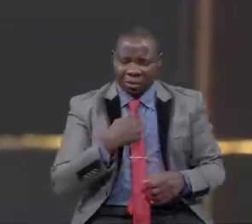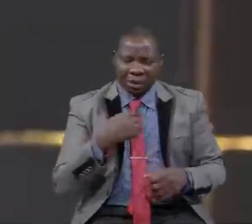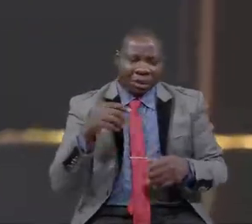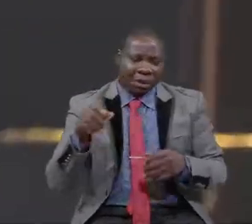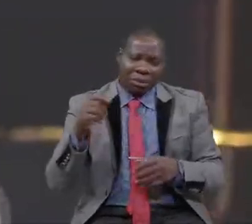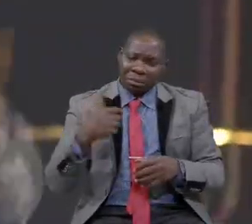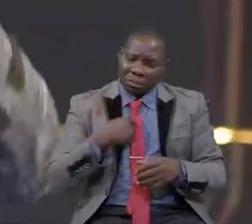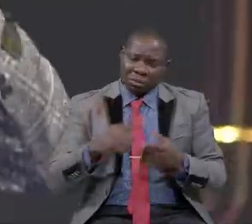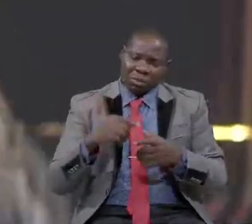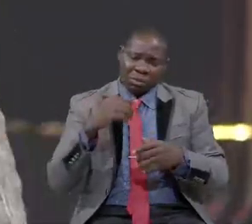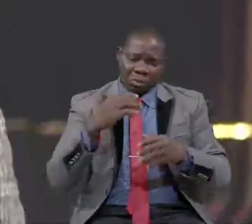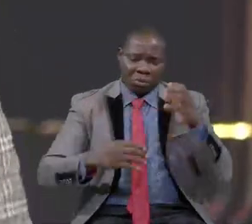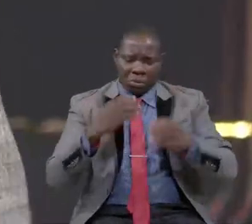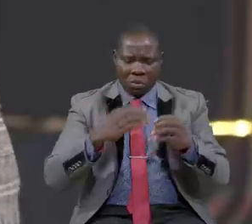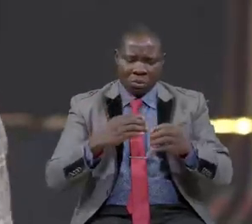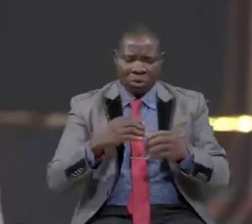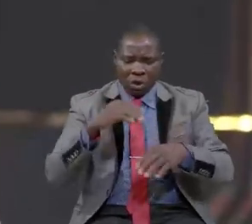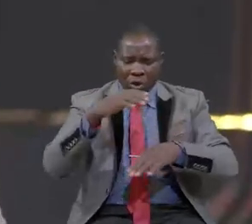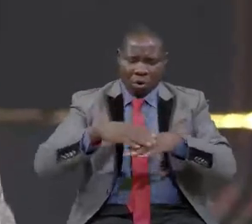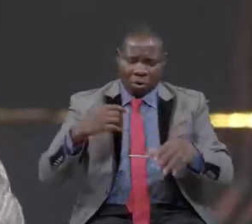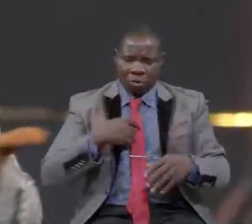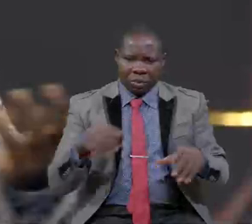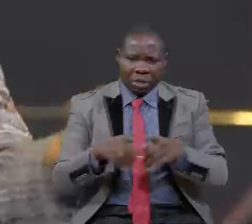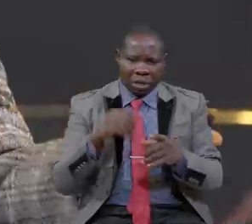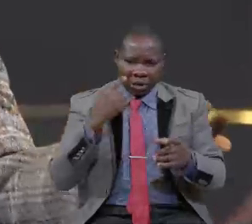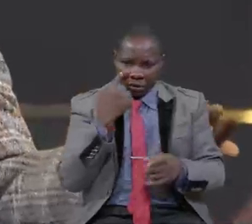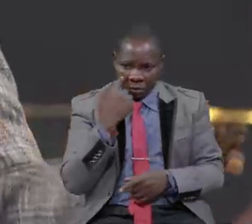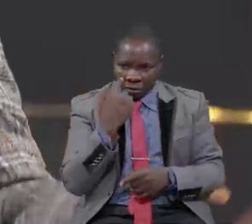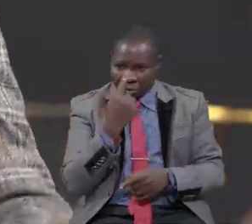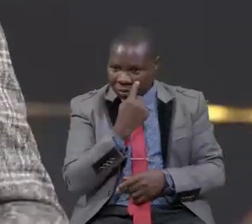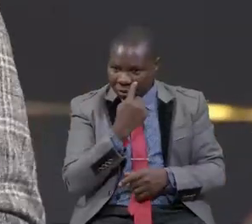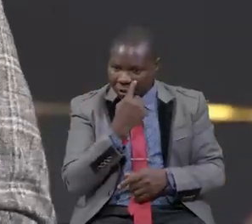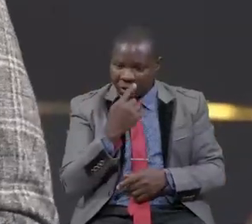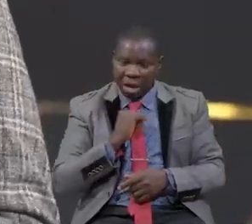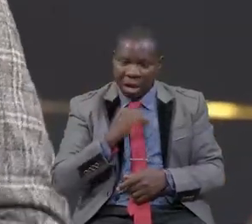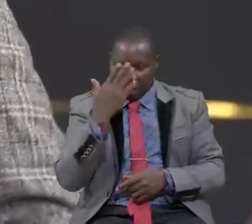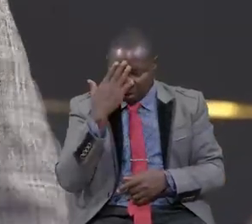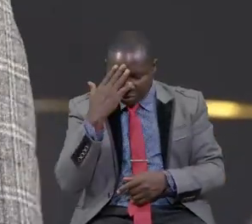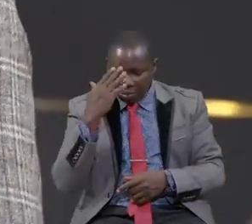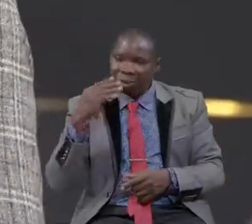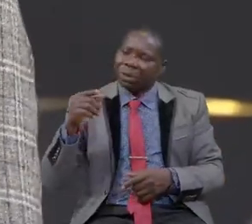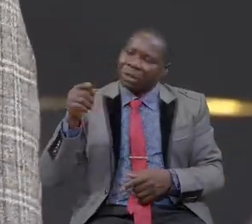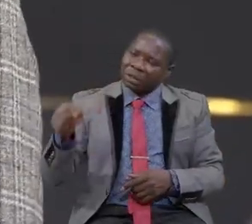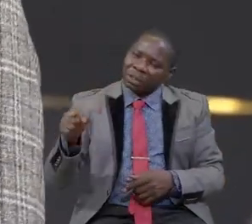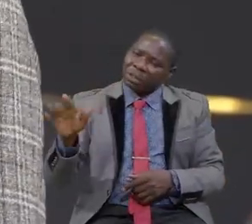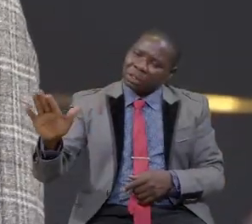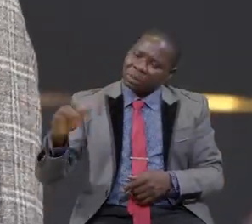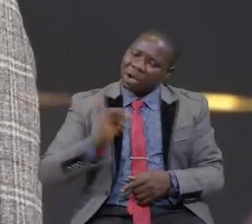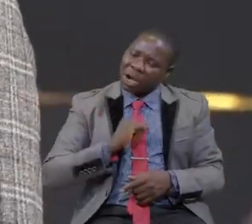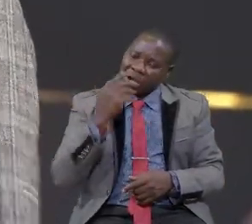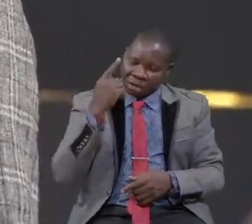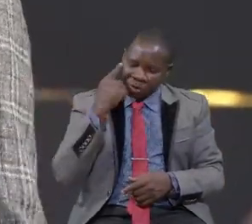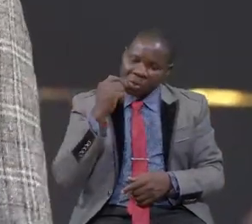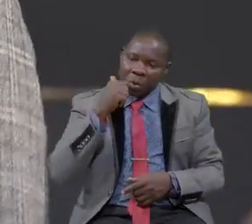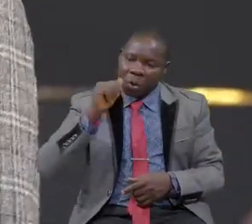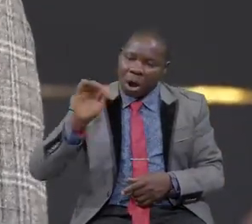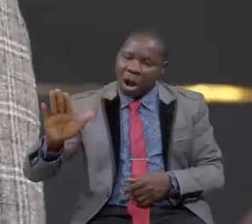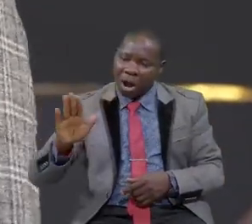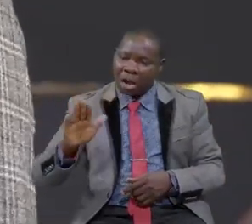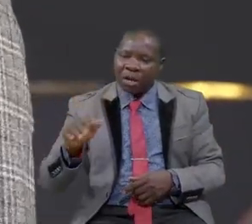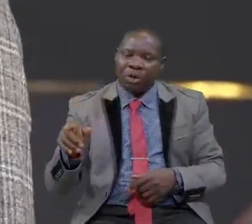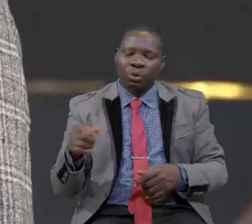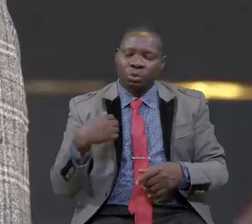He cannot do that. We cannot vouch for many people today. They have no